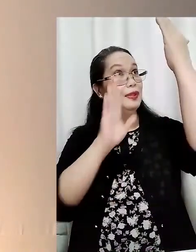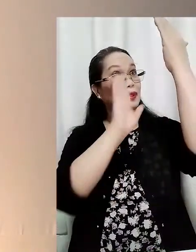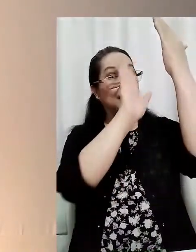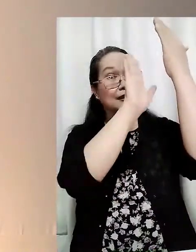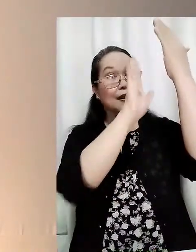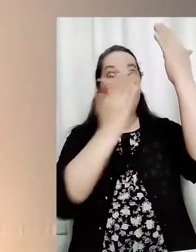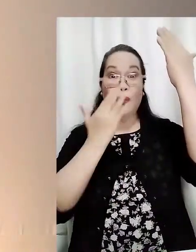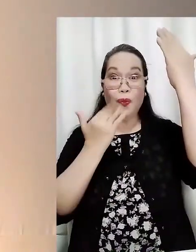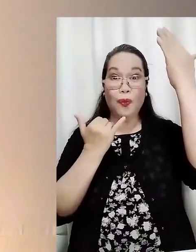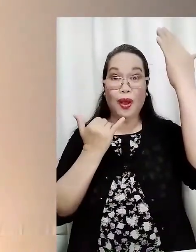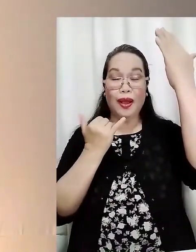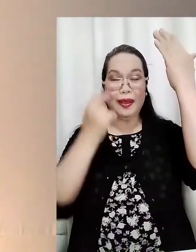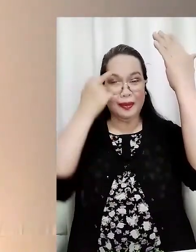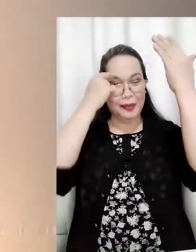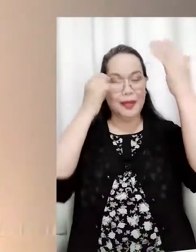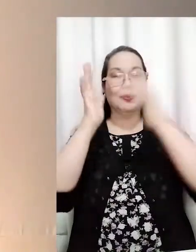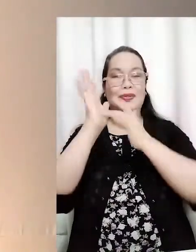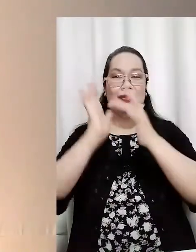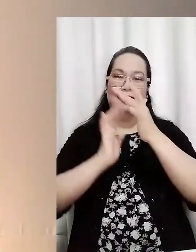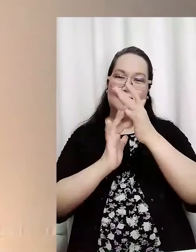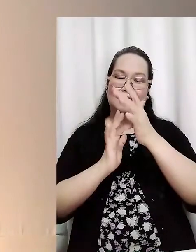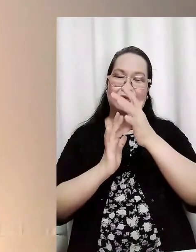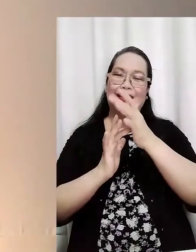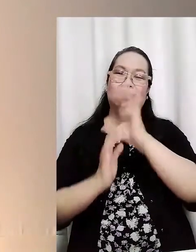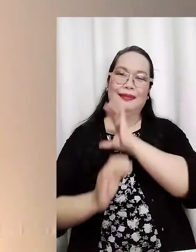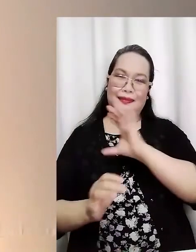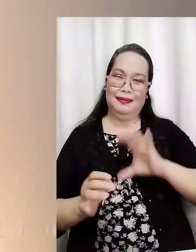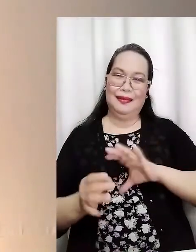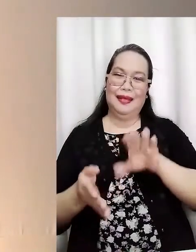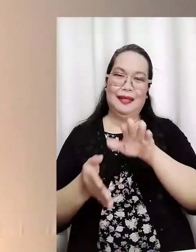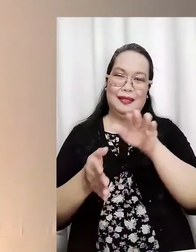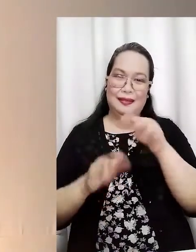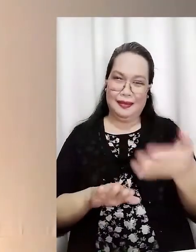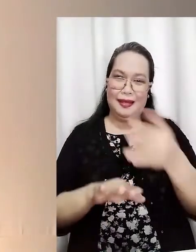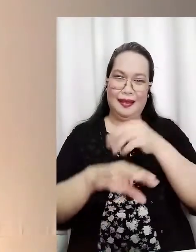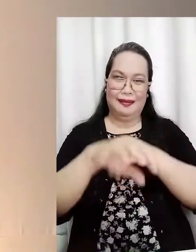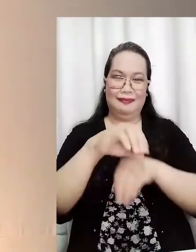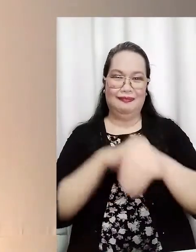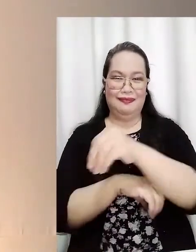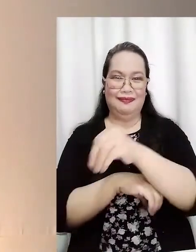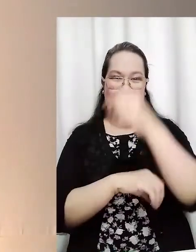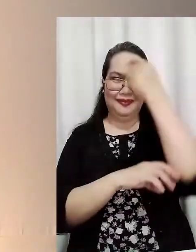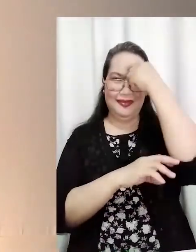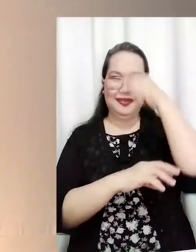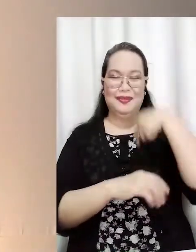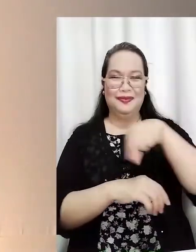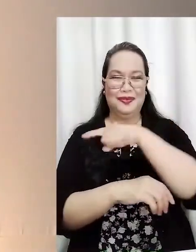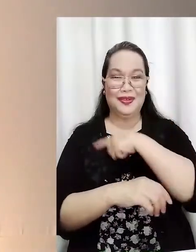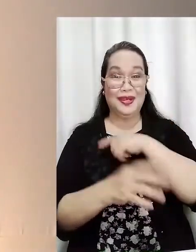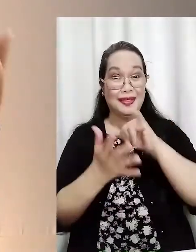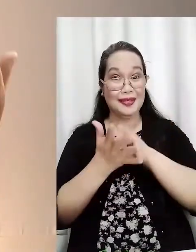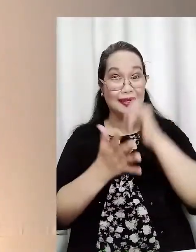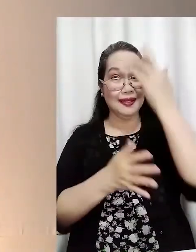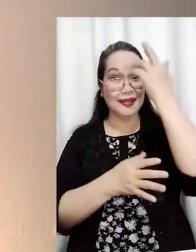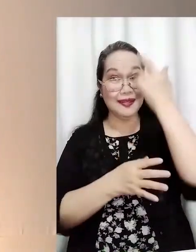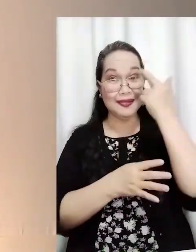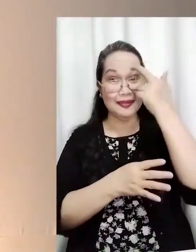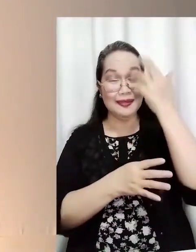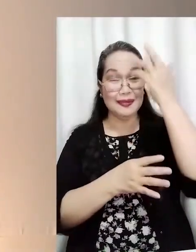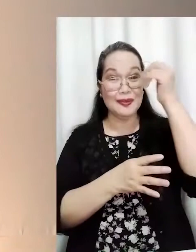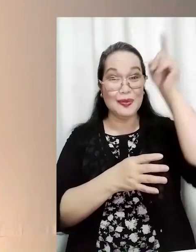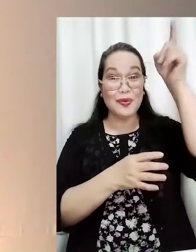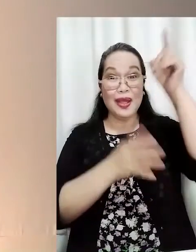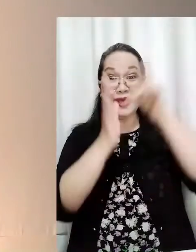Diyos dahil sa ginawa ni Kristo para sa atin. Yun yung dahilan kaya siya